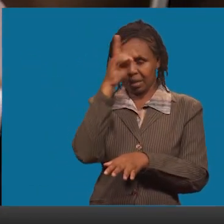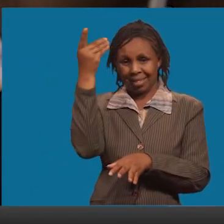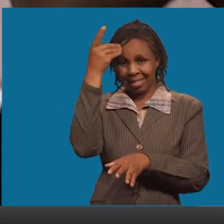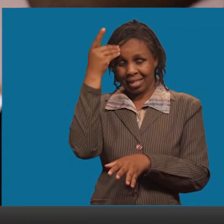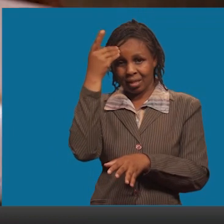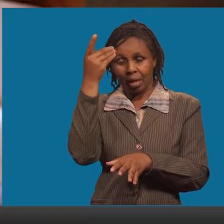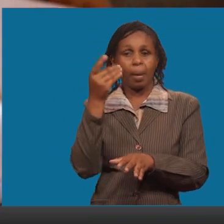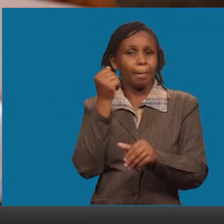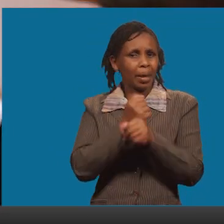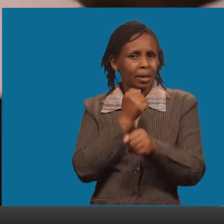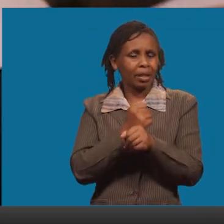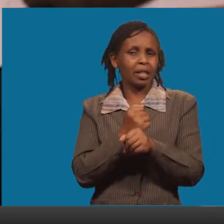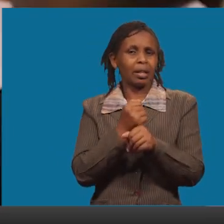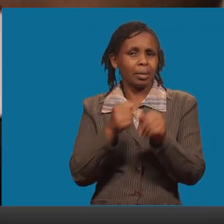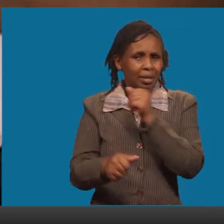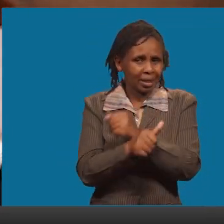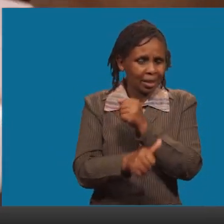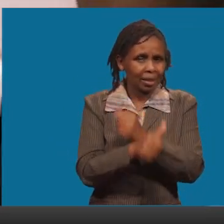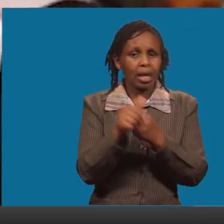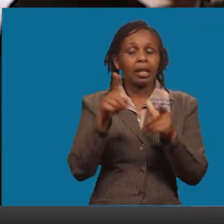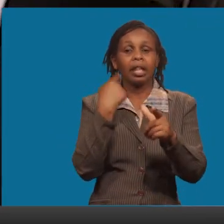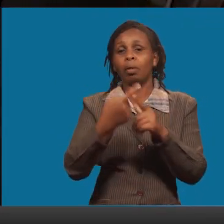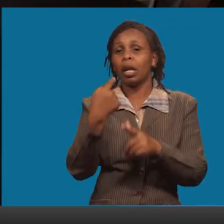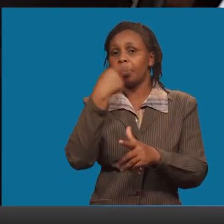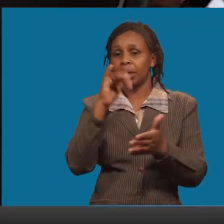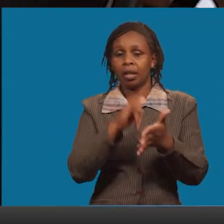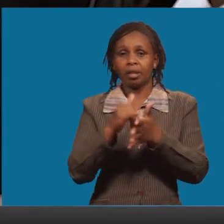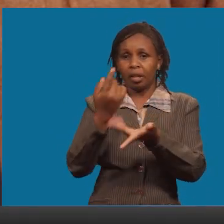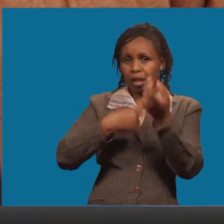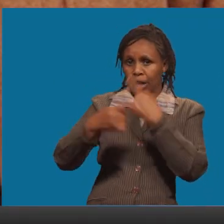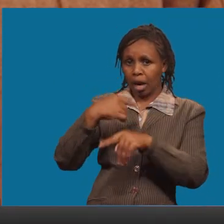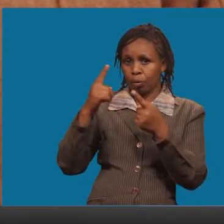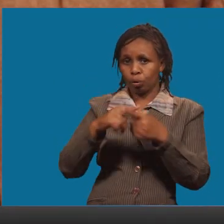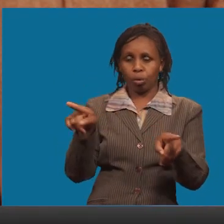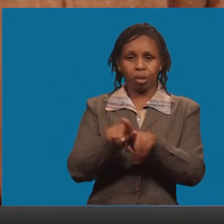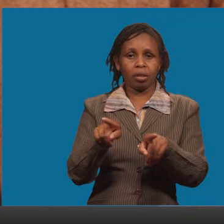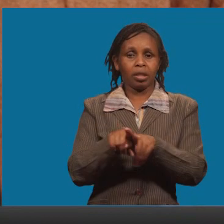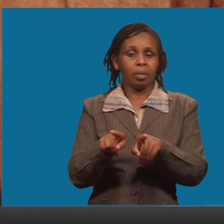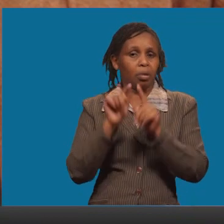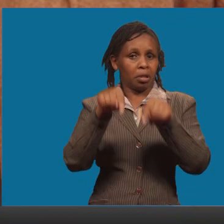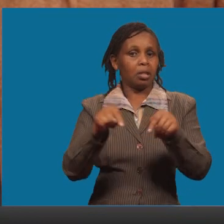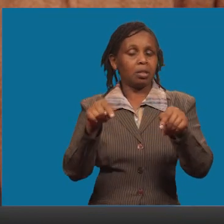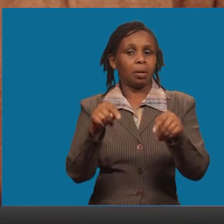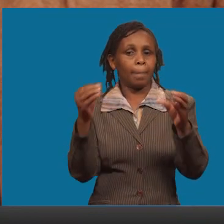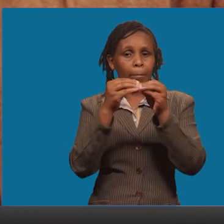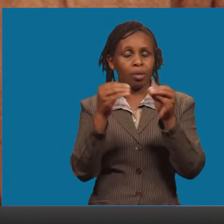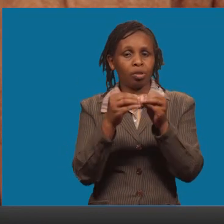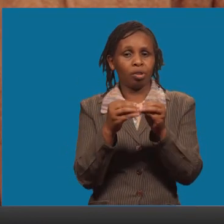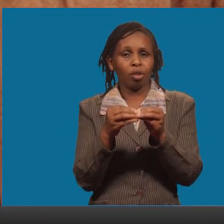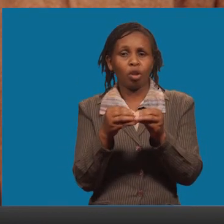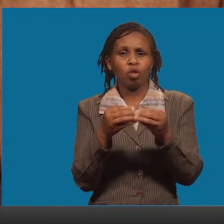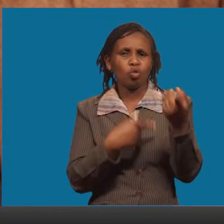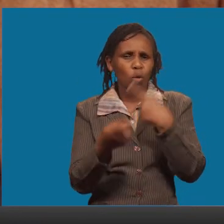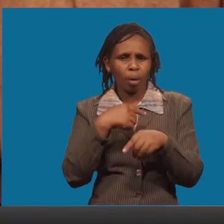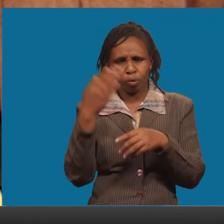wakazi kujitokeza kwenye hafla kama hizi ili kupokea usaidizi. You realize the community have,